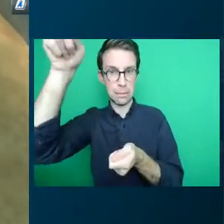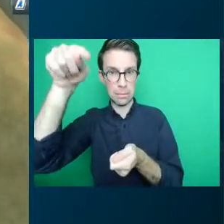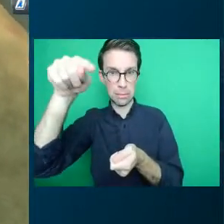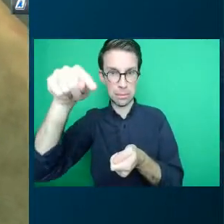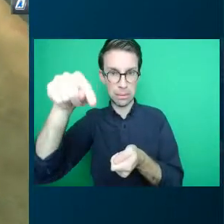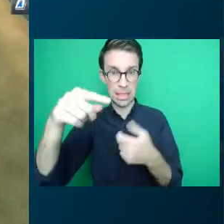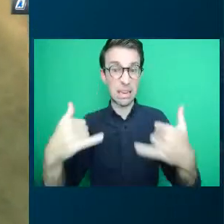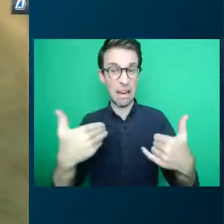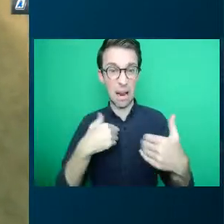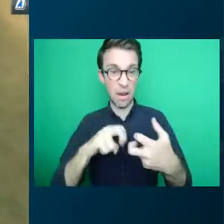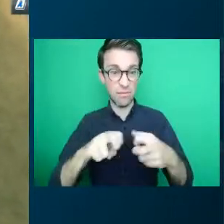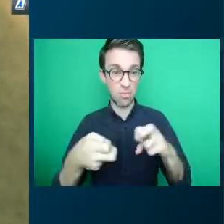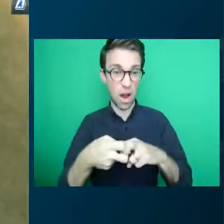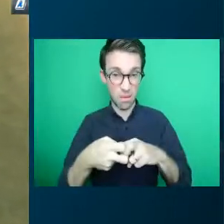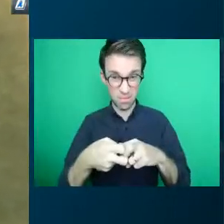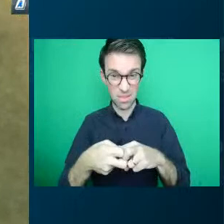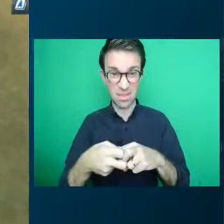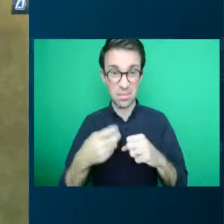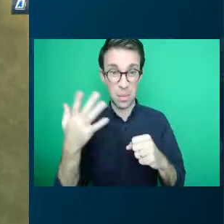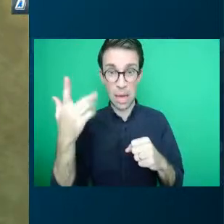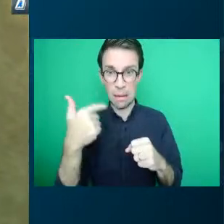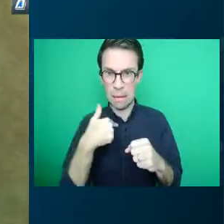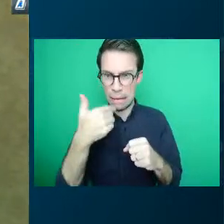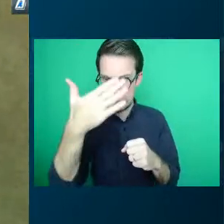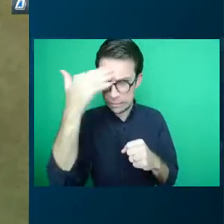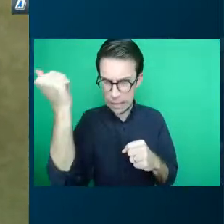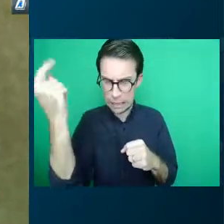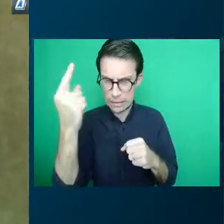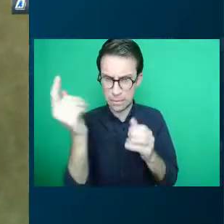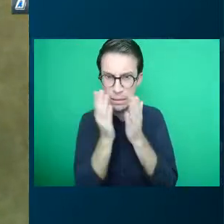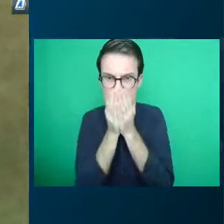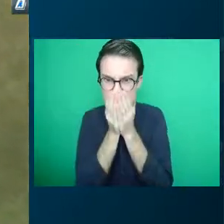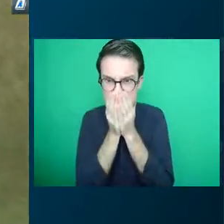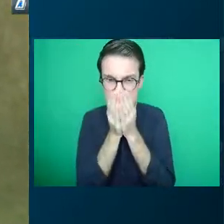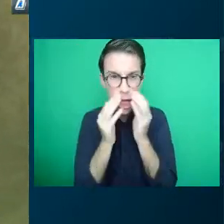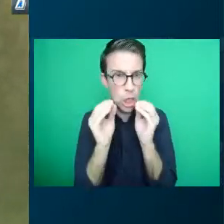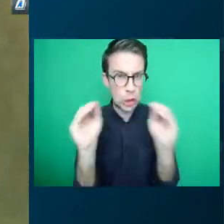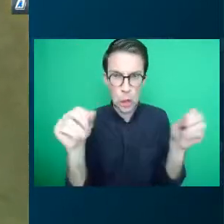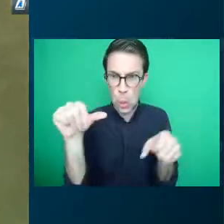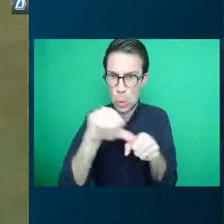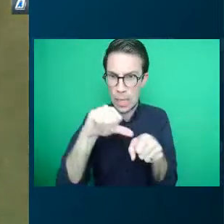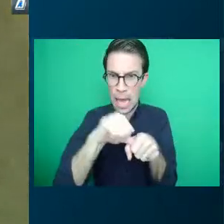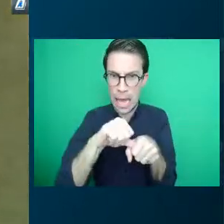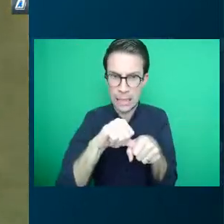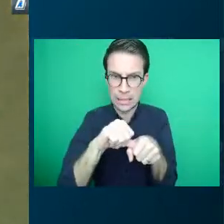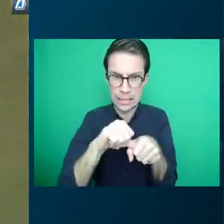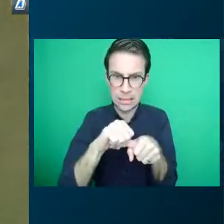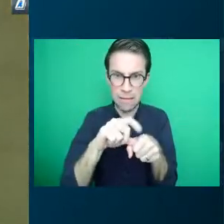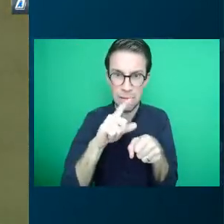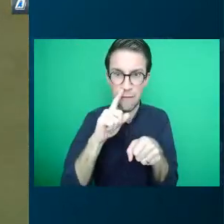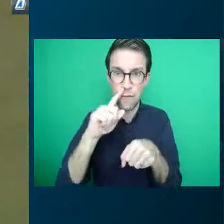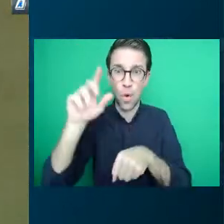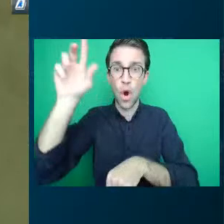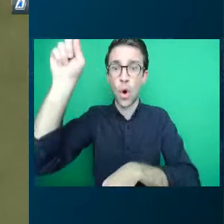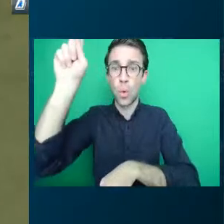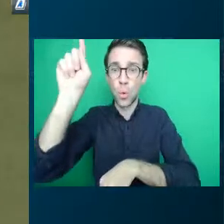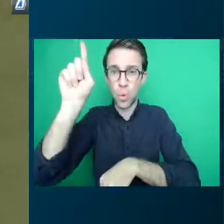problem here, because I forgot something. I have no fuel left to land, and what is going to happen